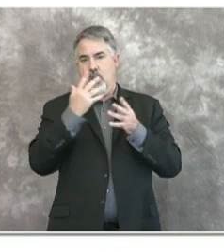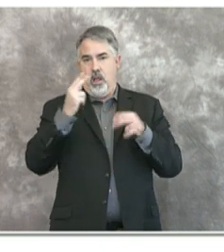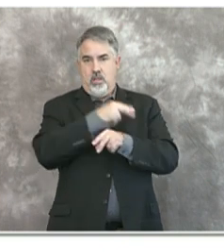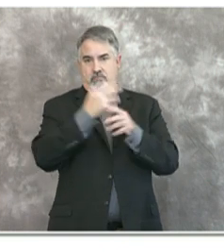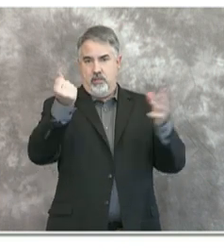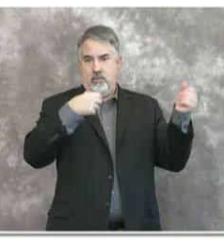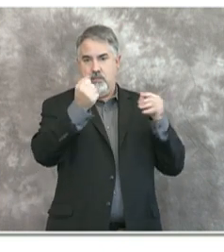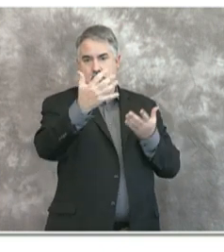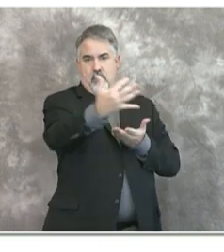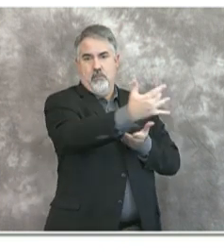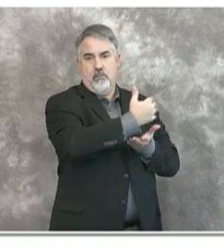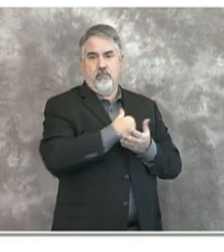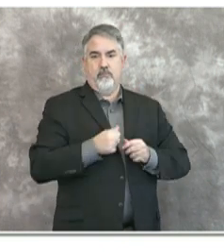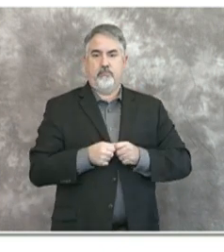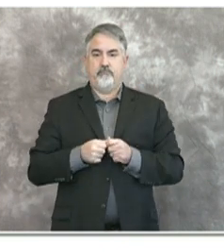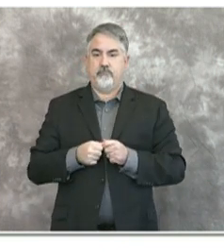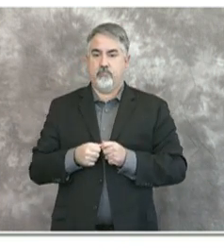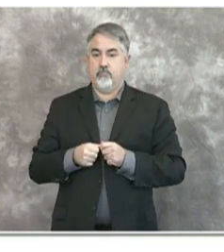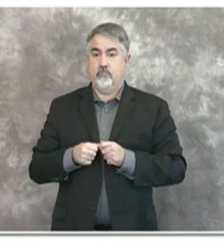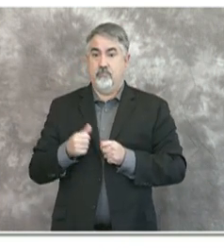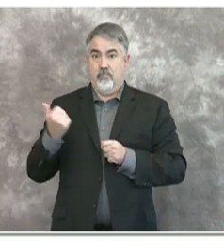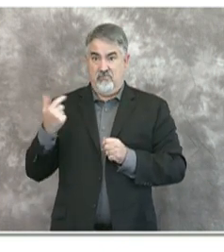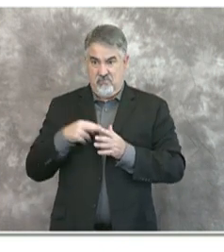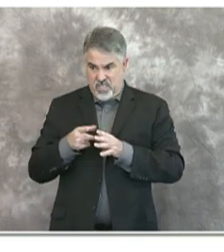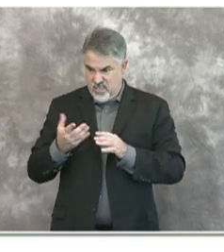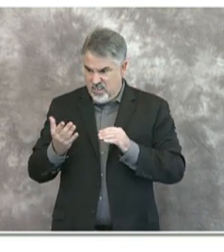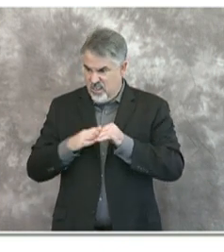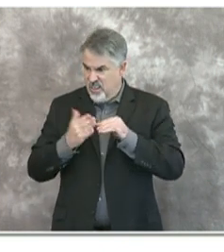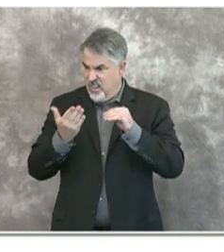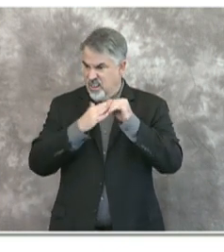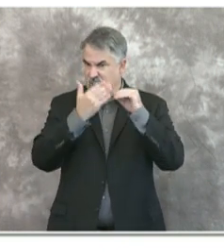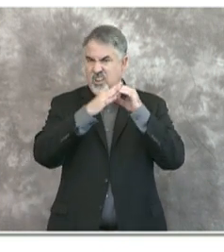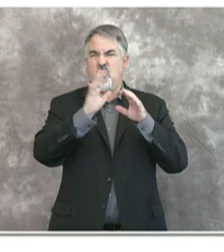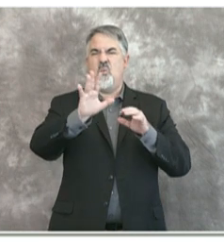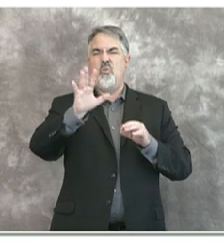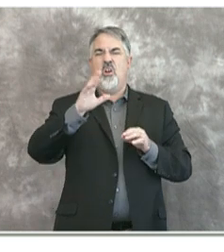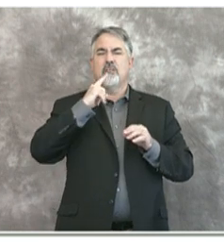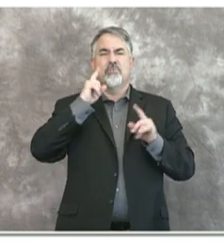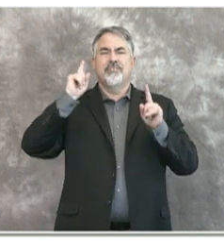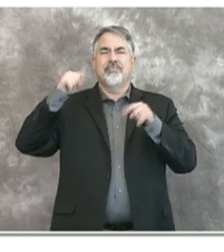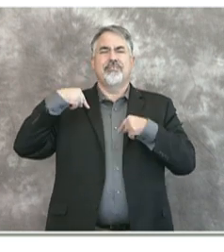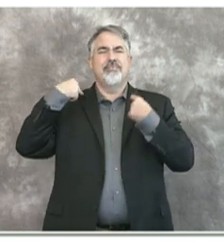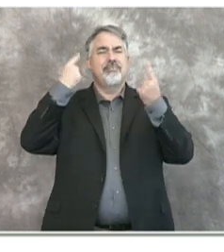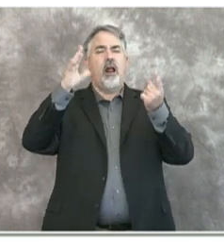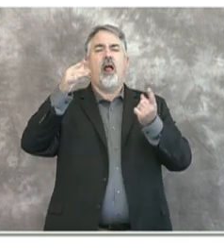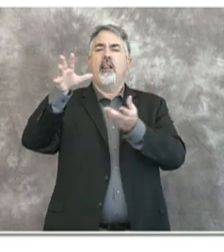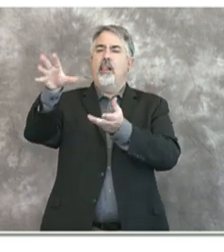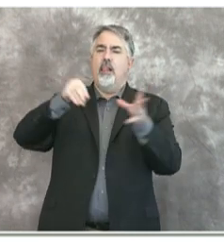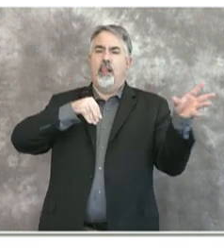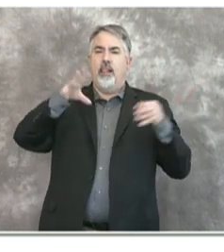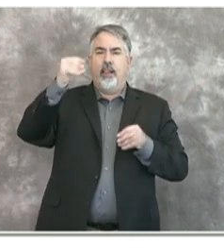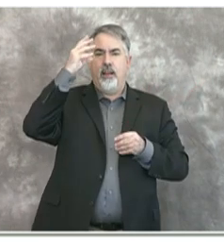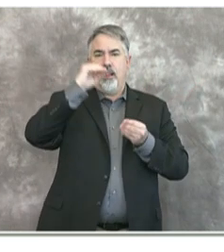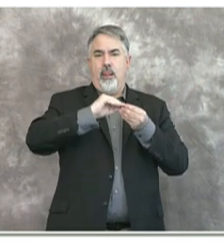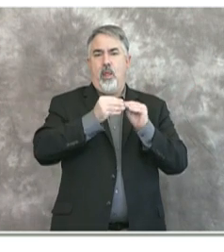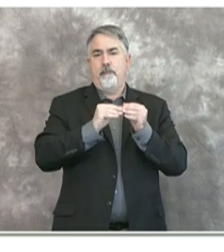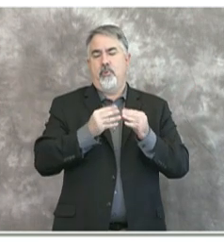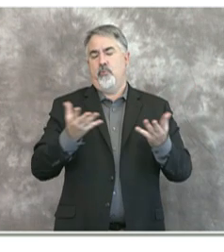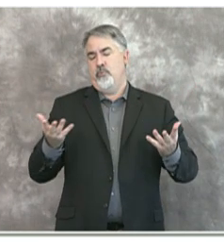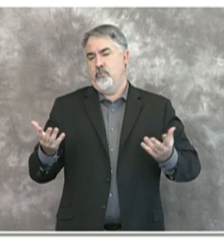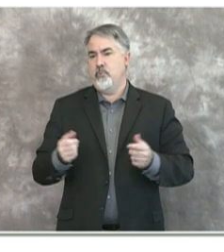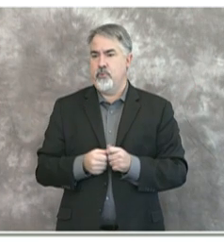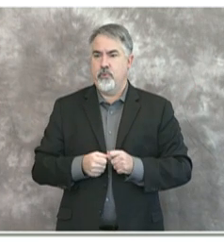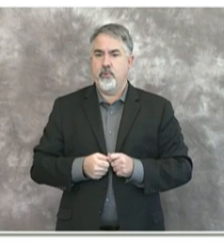of an increase in regional hospitalizations. And so just want to put that in the proper context for you. We'll jump to our next one and we will see where we